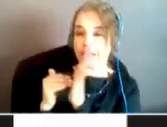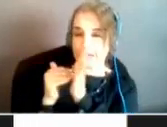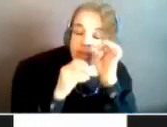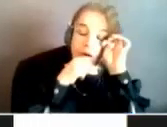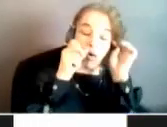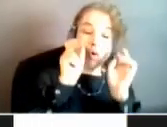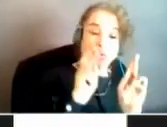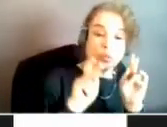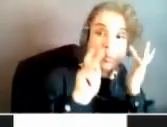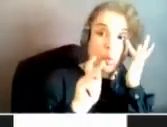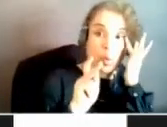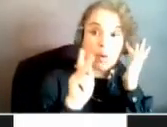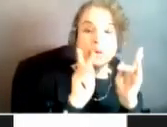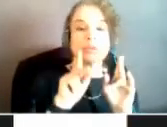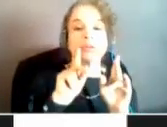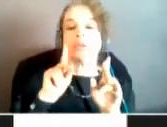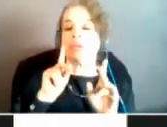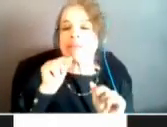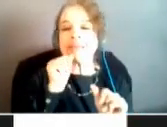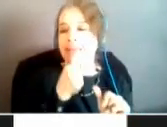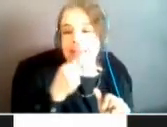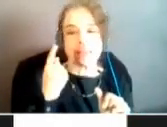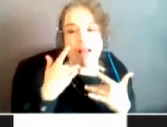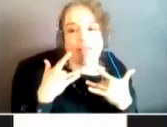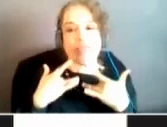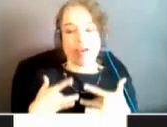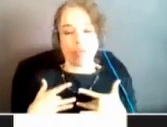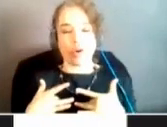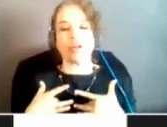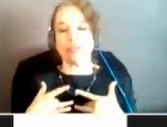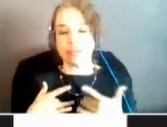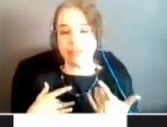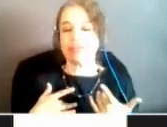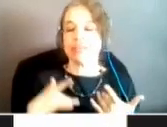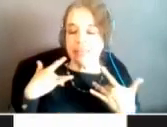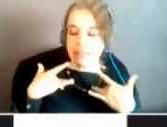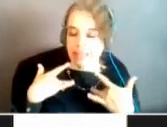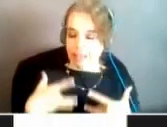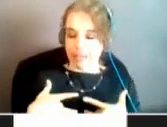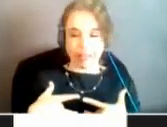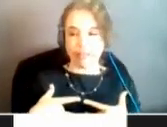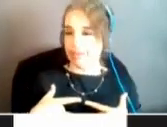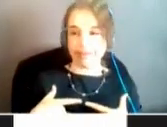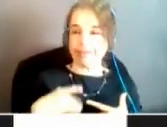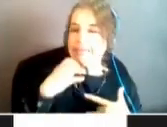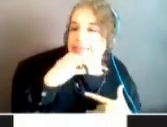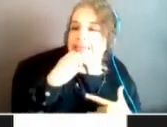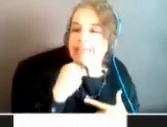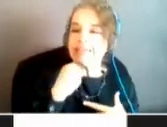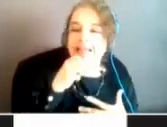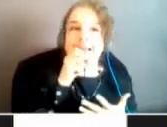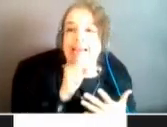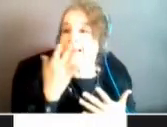Older people all don't suffer from depression. You know, depression doesn't really care about